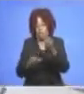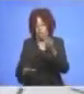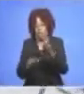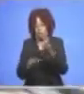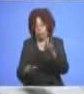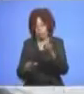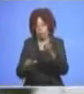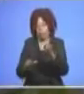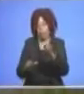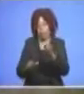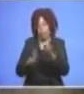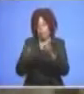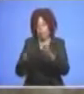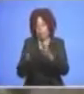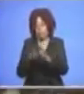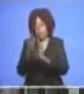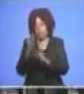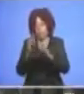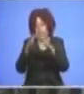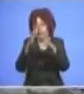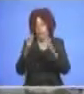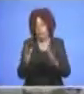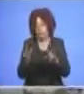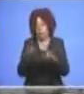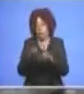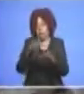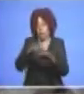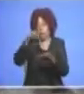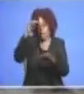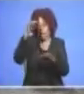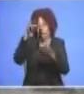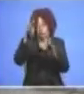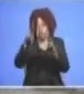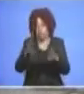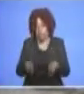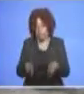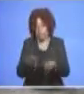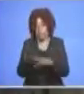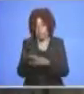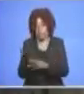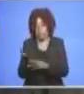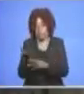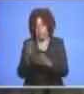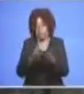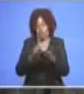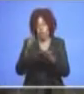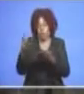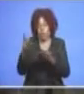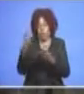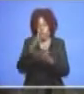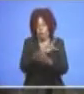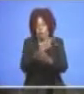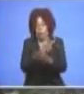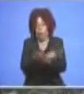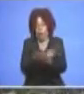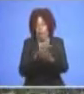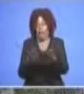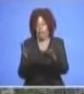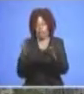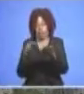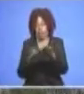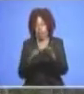lie right next to that generator house. We also learned that residents in the Mud reportedly pay a minimal fee for power and rent a